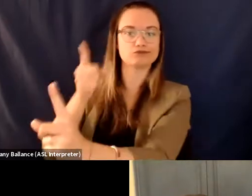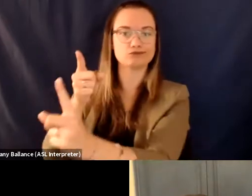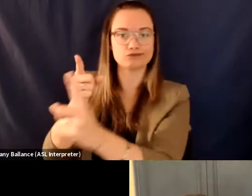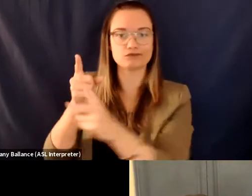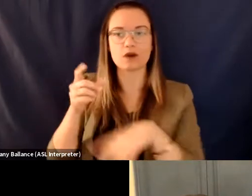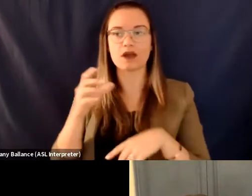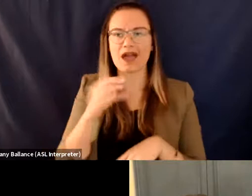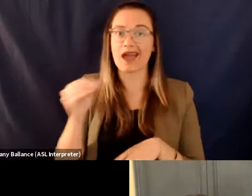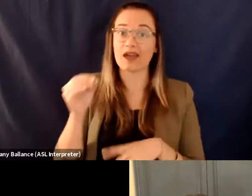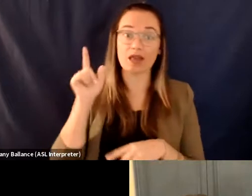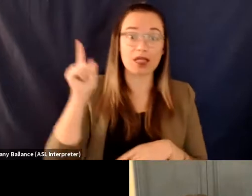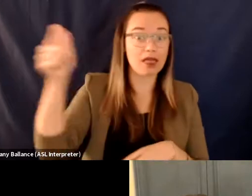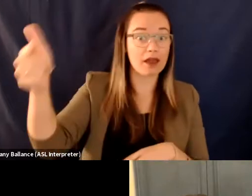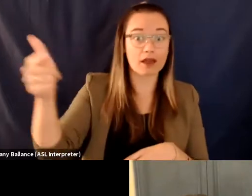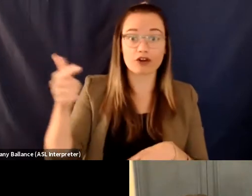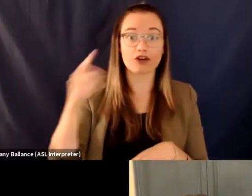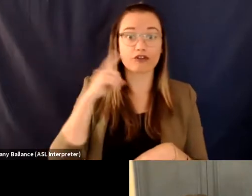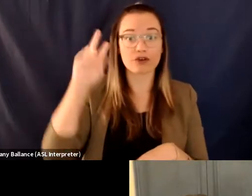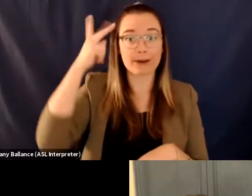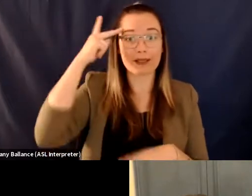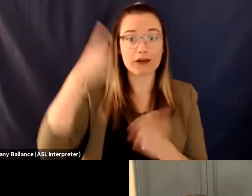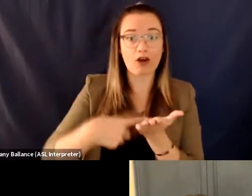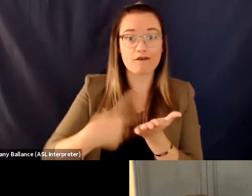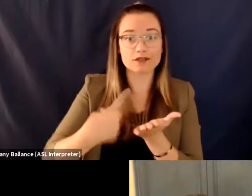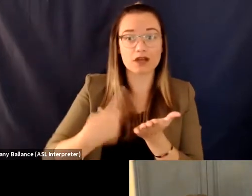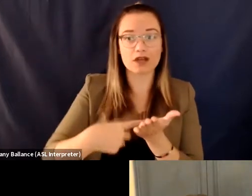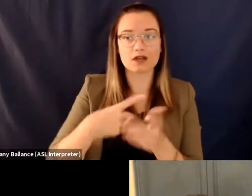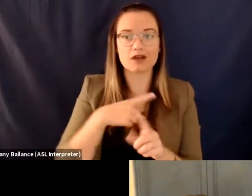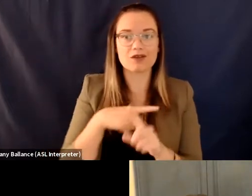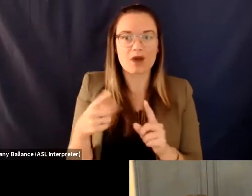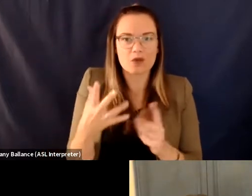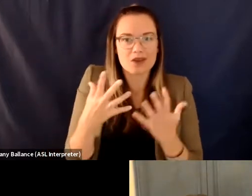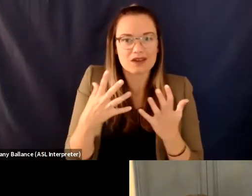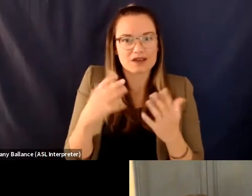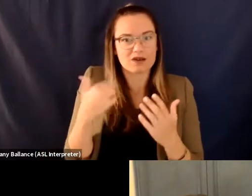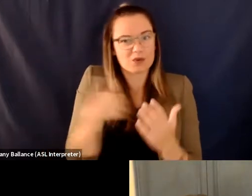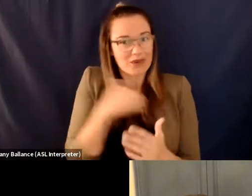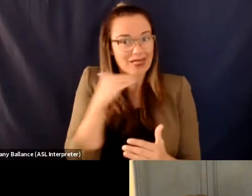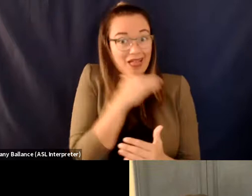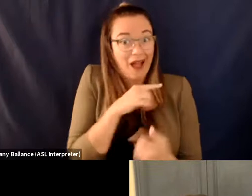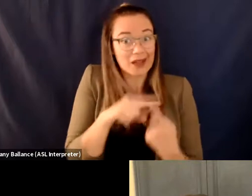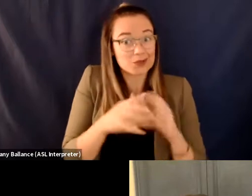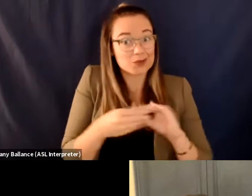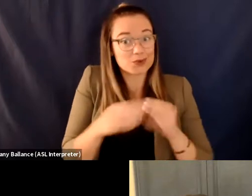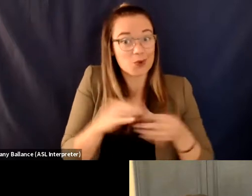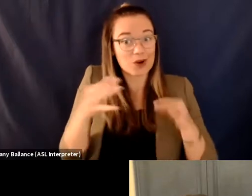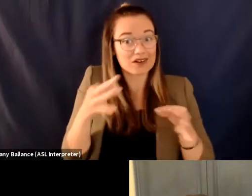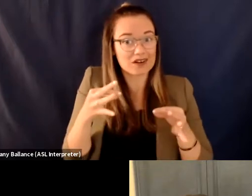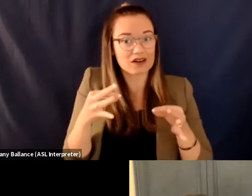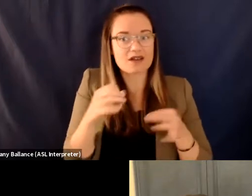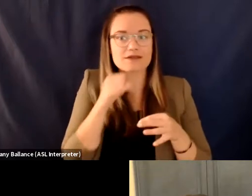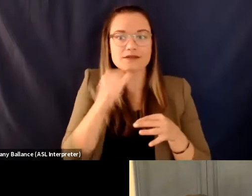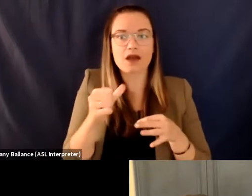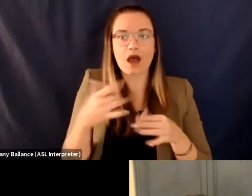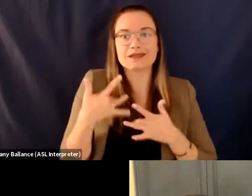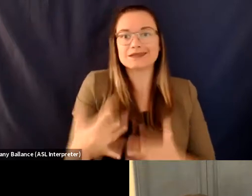beaten path as it seems to be in the political conversation, we sort of liked as storytellers that it was not the conventional way to look at politics.